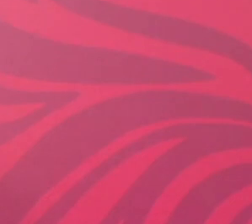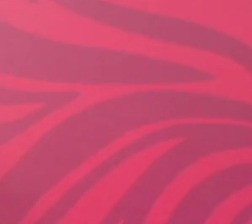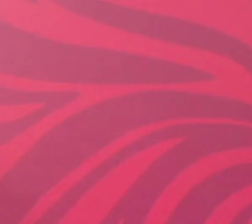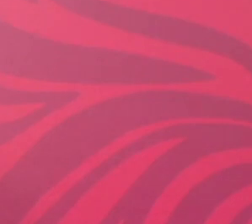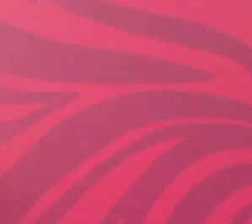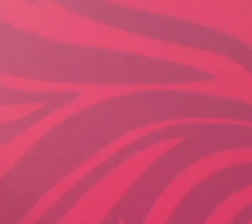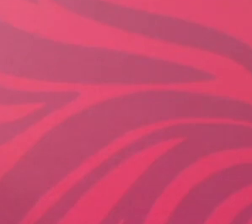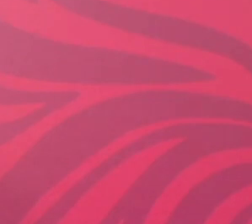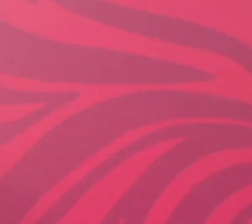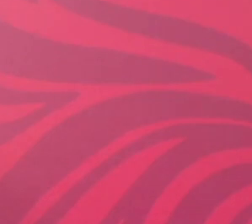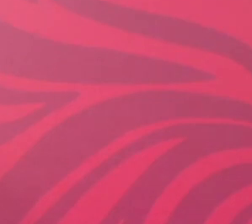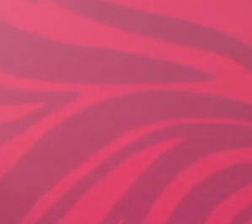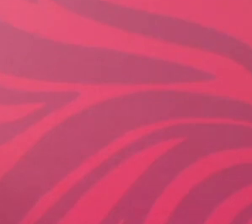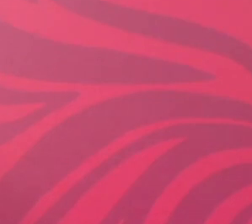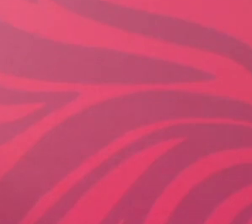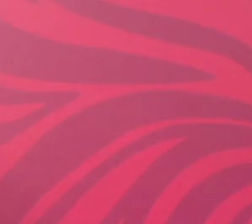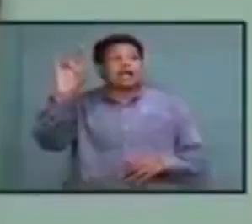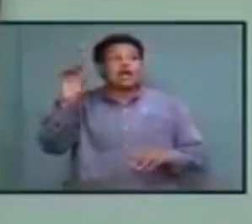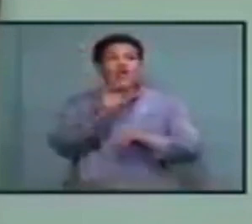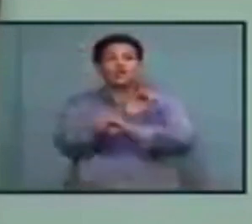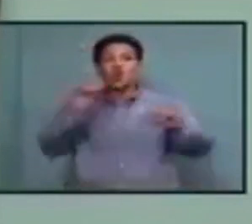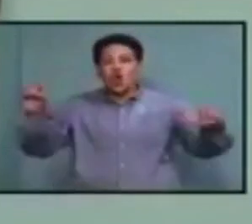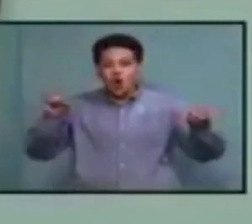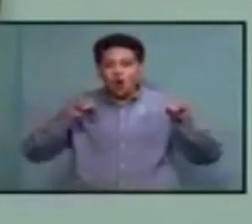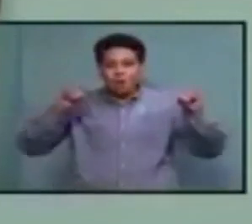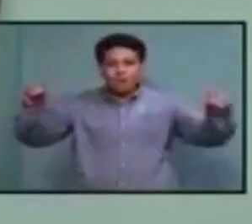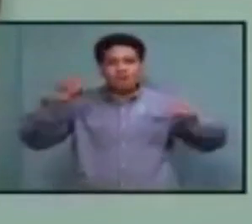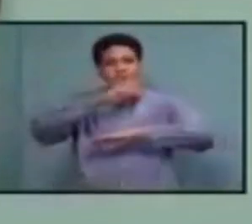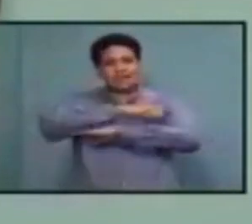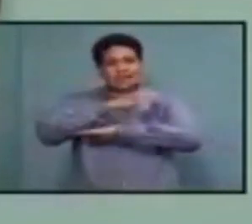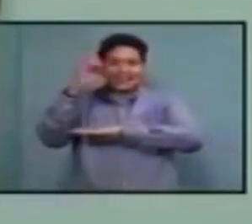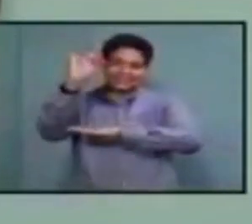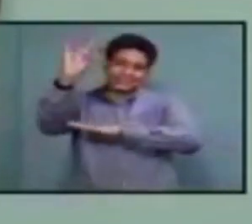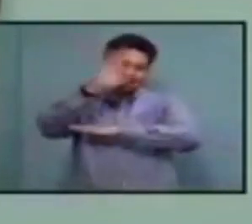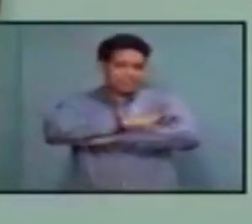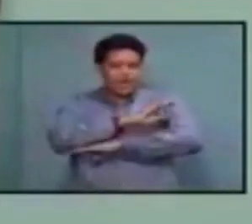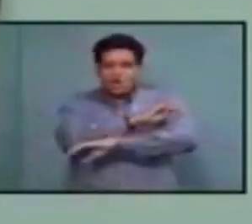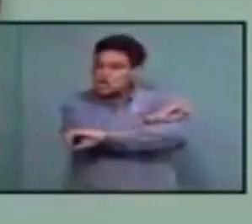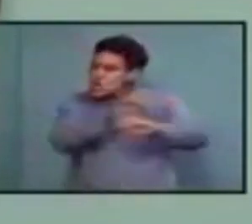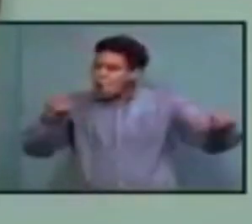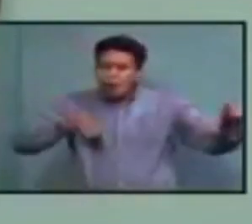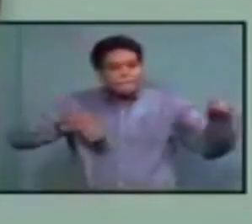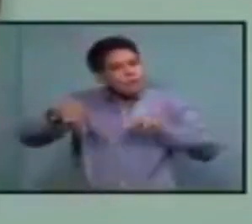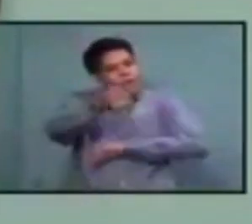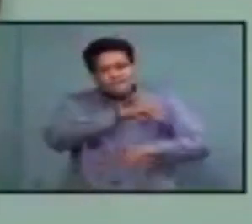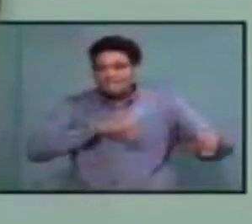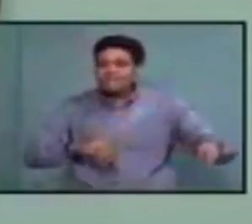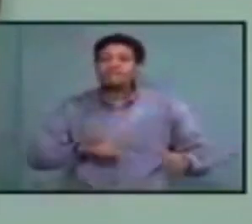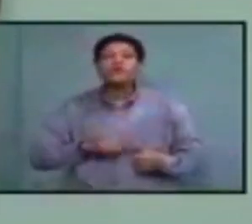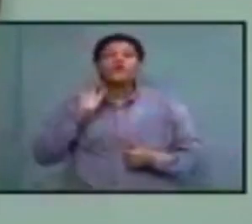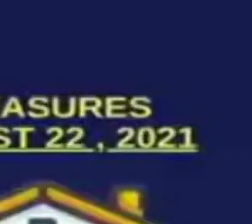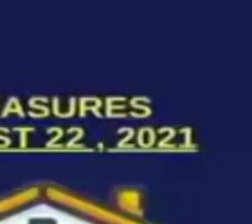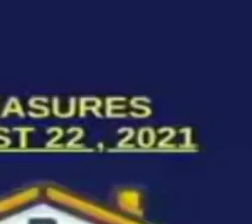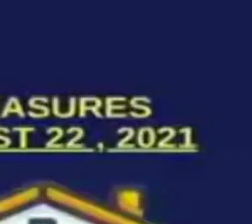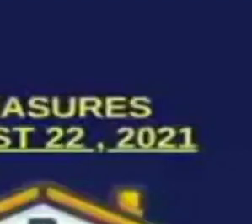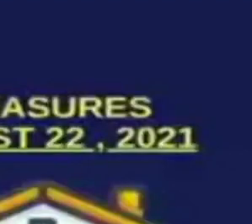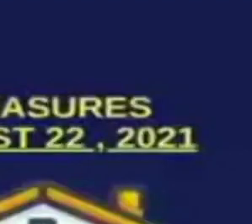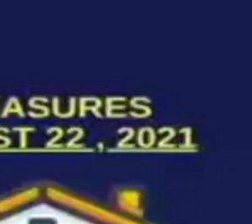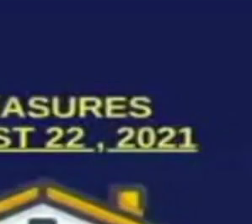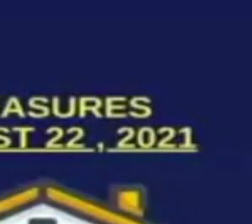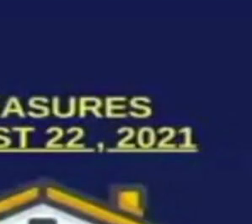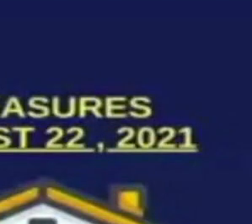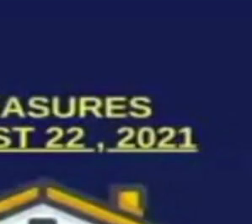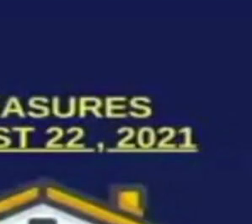cases in that country. Those days are Sunday, August 22, Monday, August 23, Tuesday, August